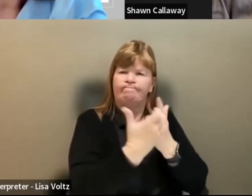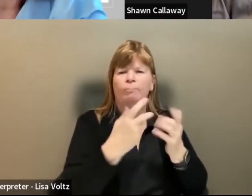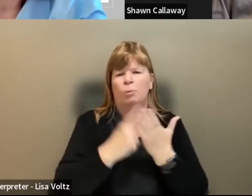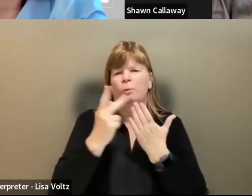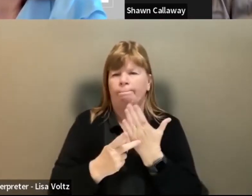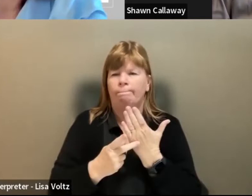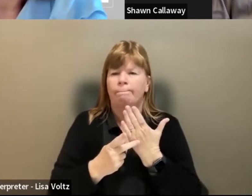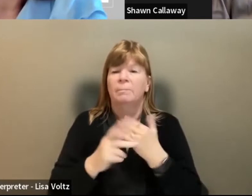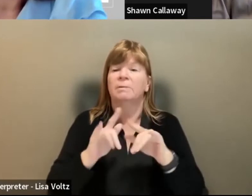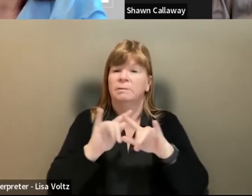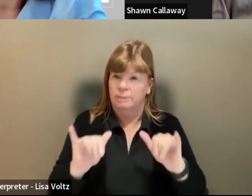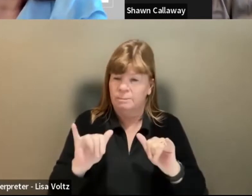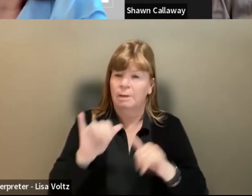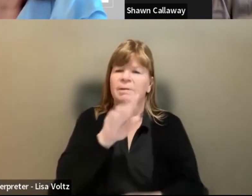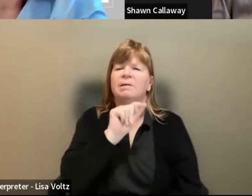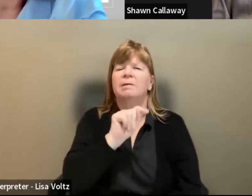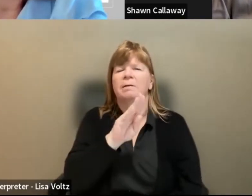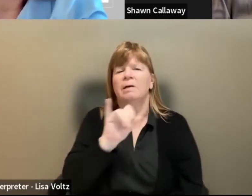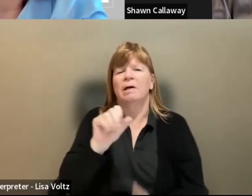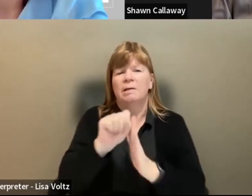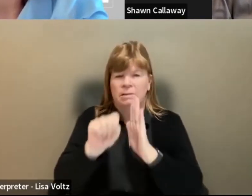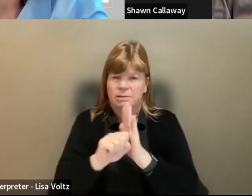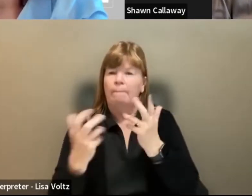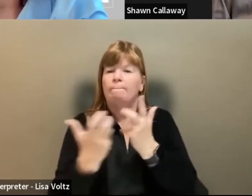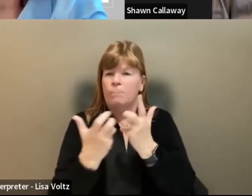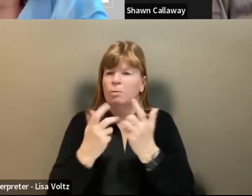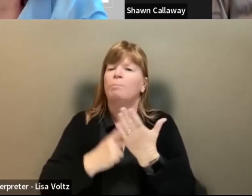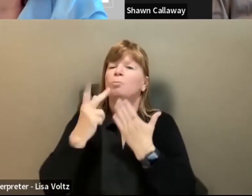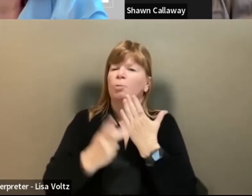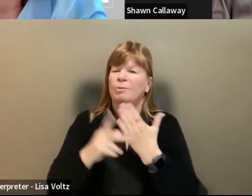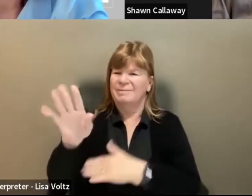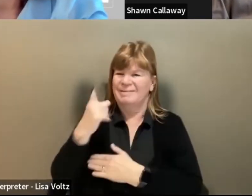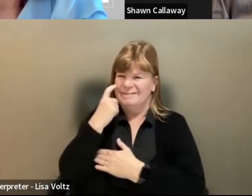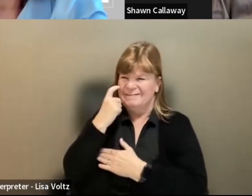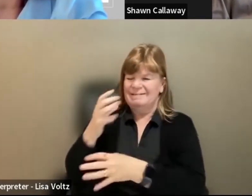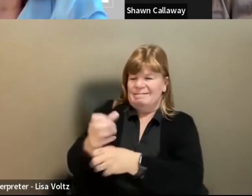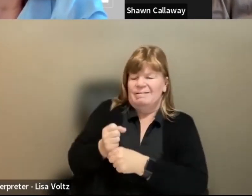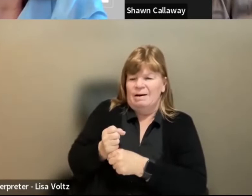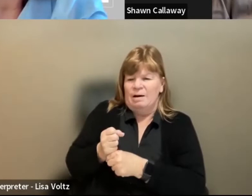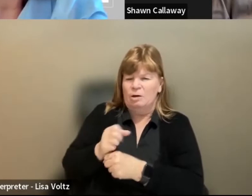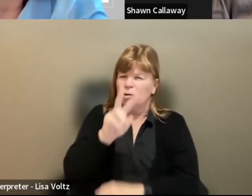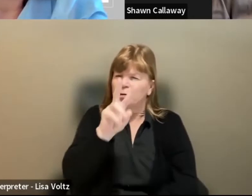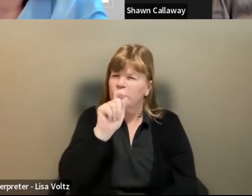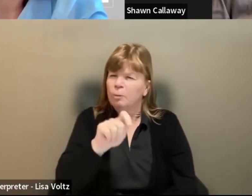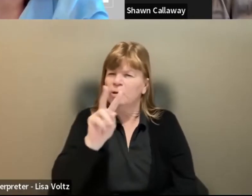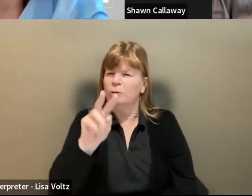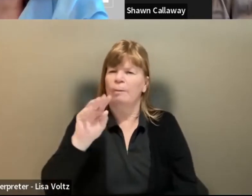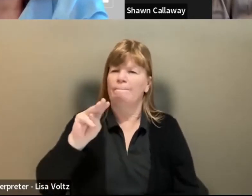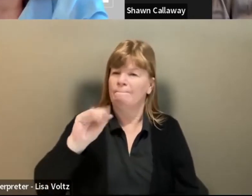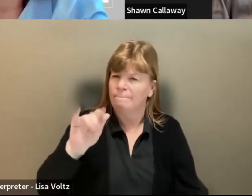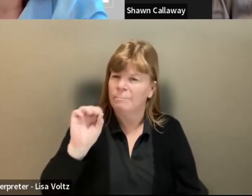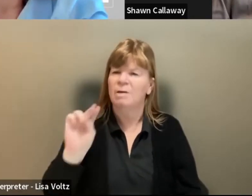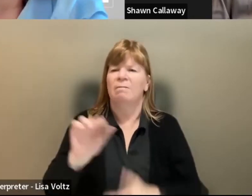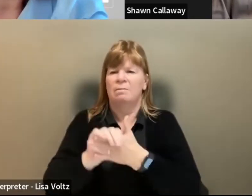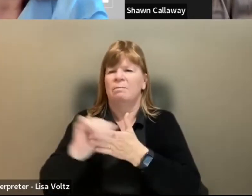In addition, the TBI State Partnership Programs recently received $2.2 million as